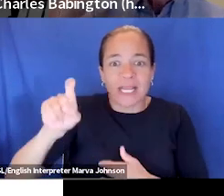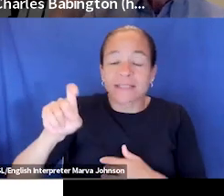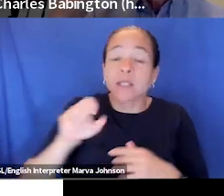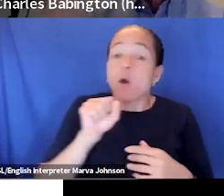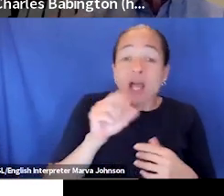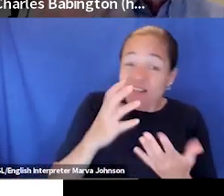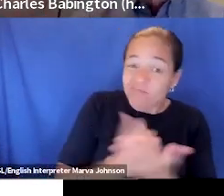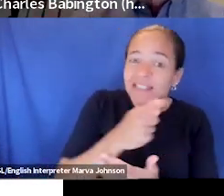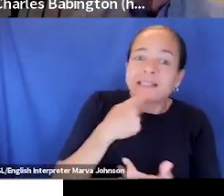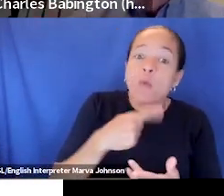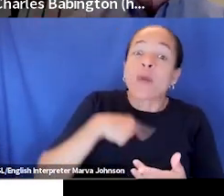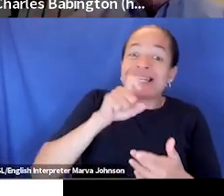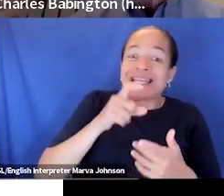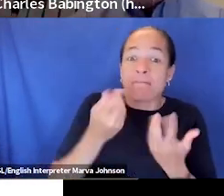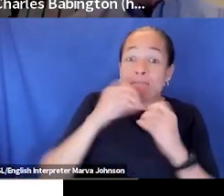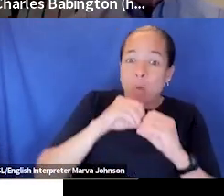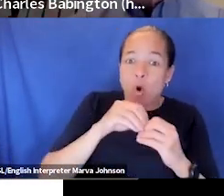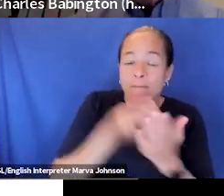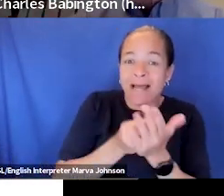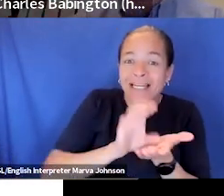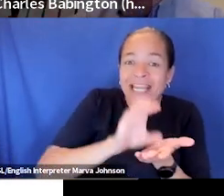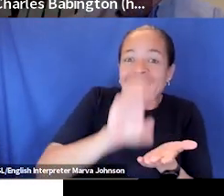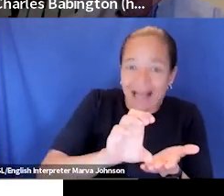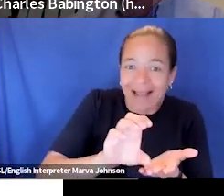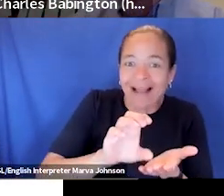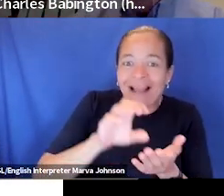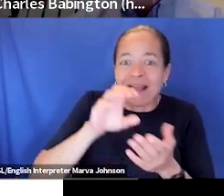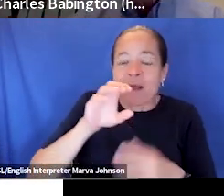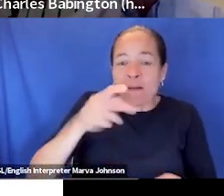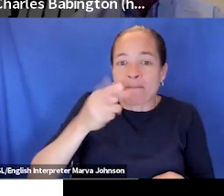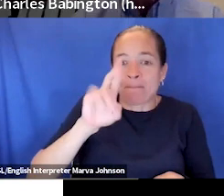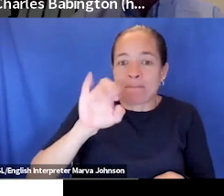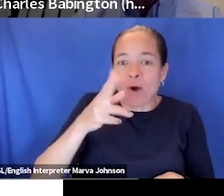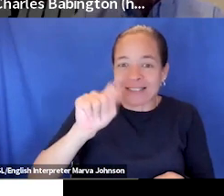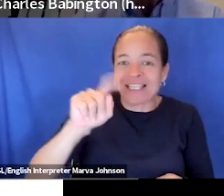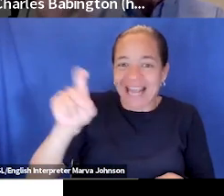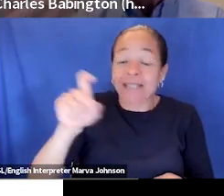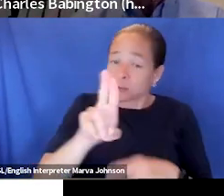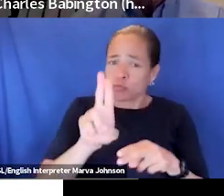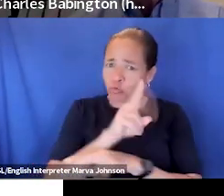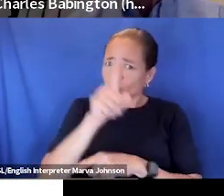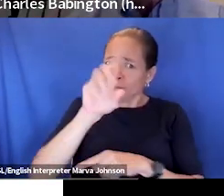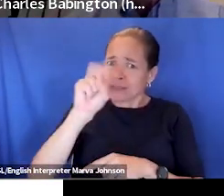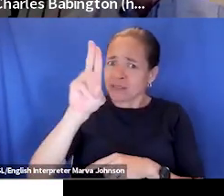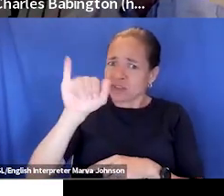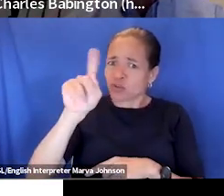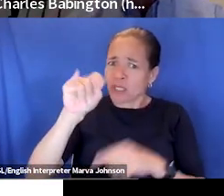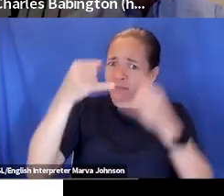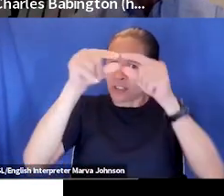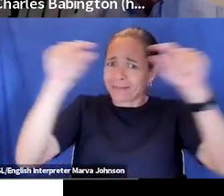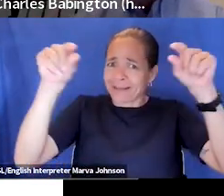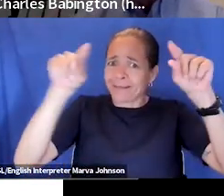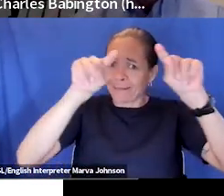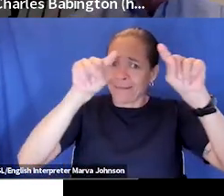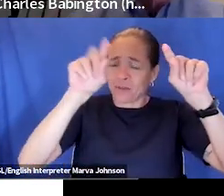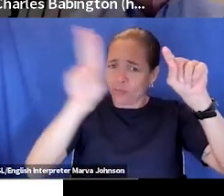X, and whatever your main point is, try to use that subject line for that. If you're asking someone for a